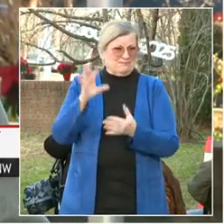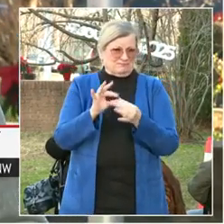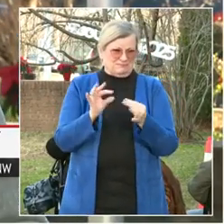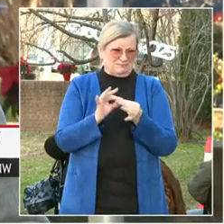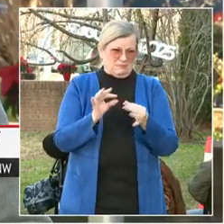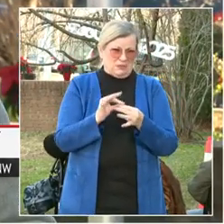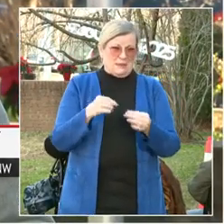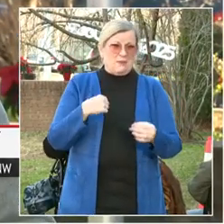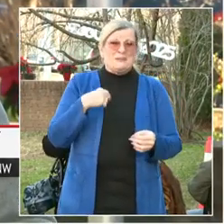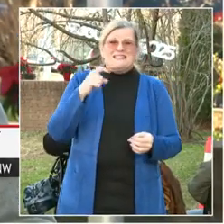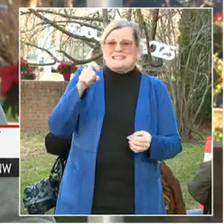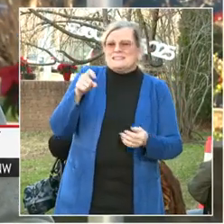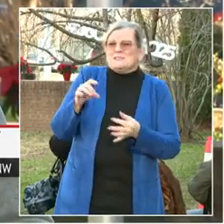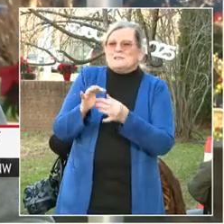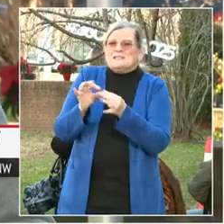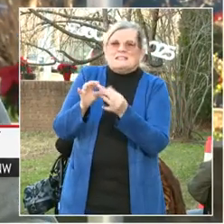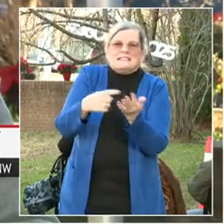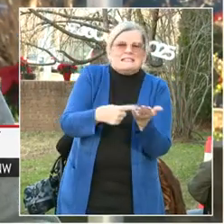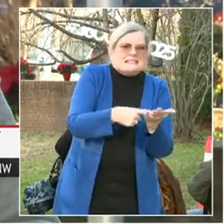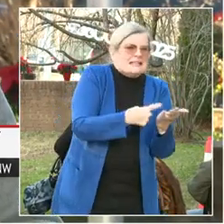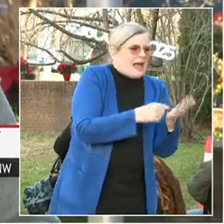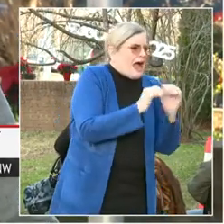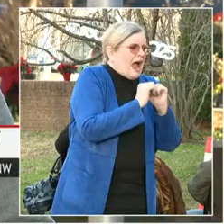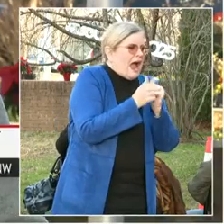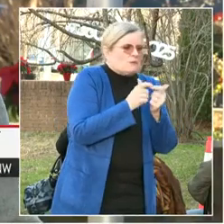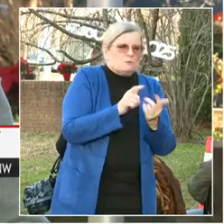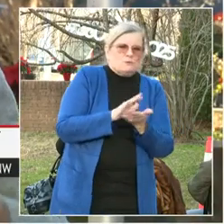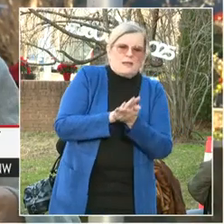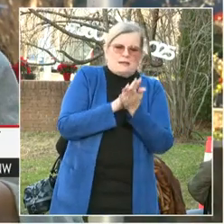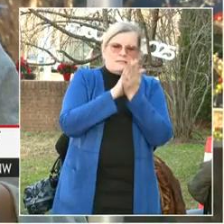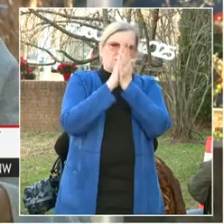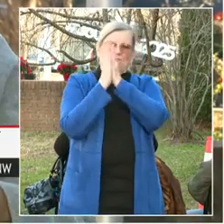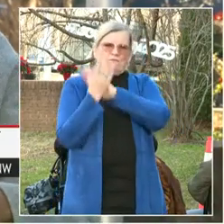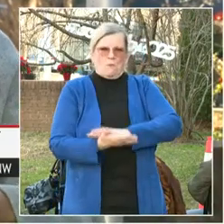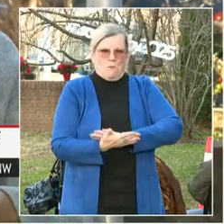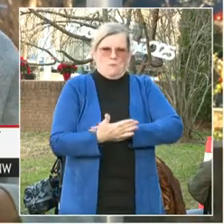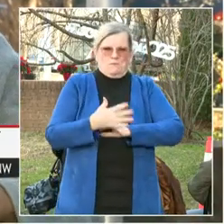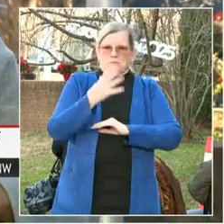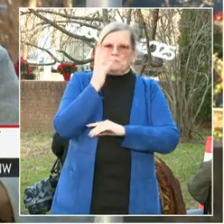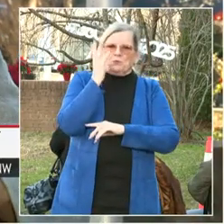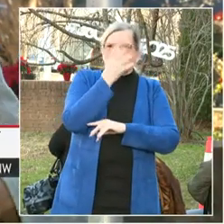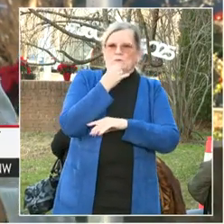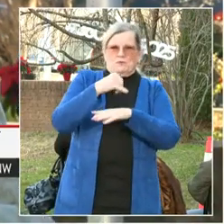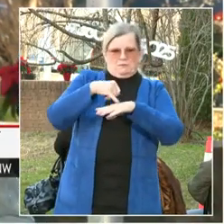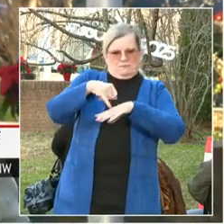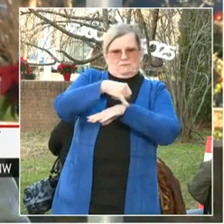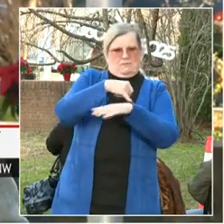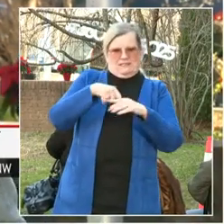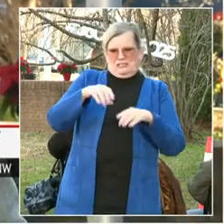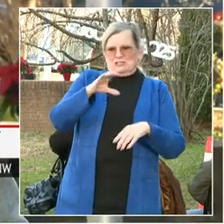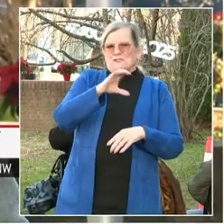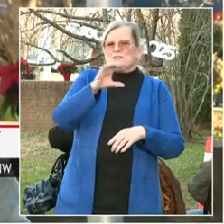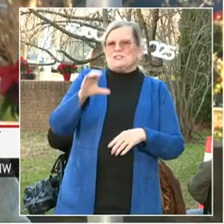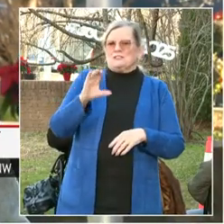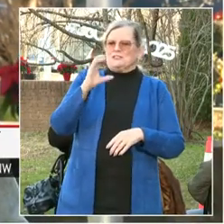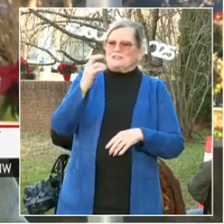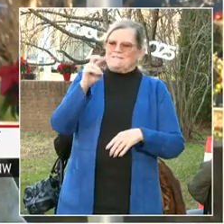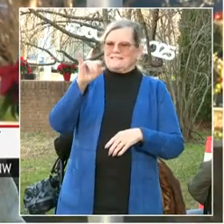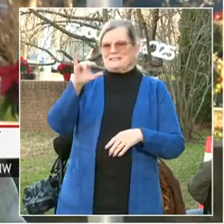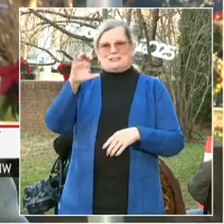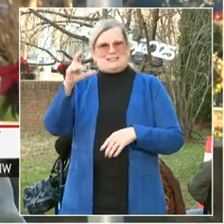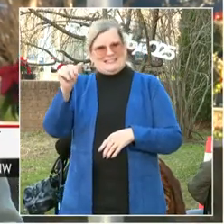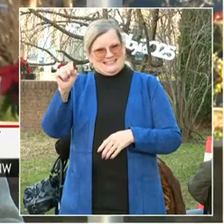beautiful campus in Chevy Chase. I have worked on a lot of projects in Chevy Chase and for Chevy